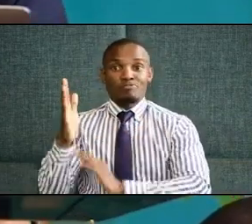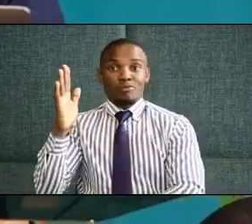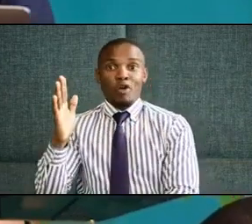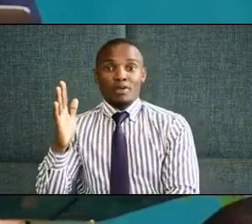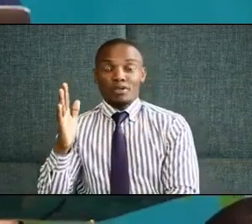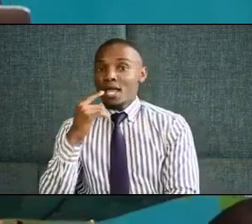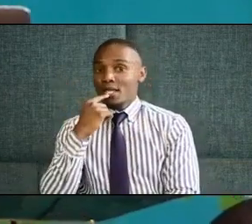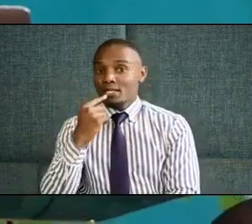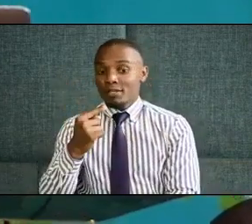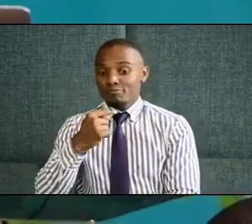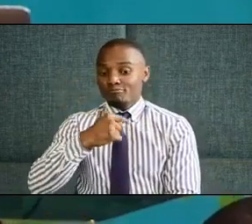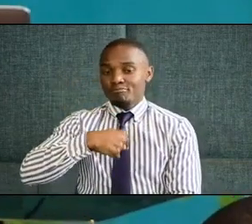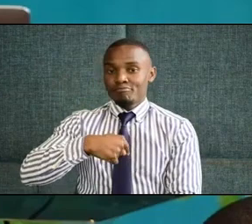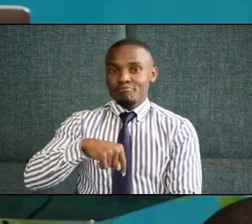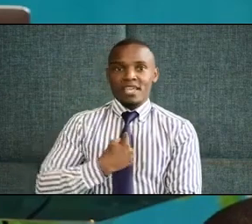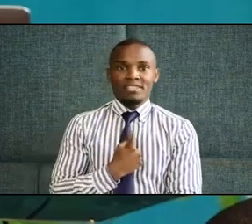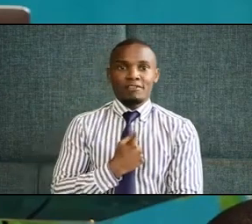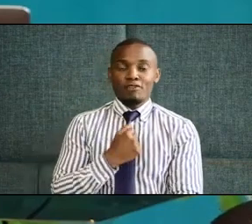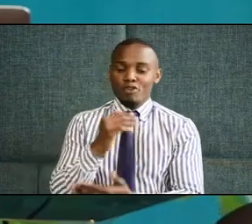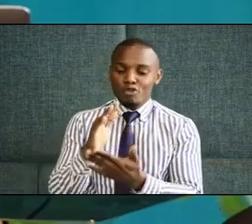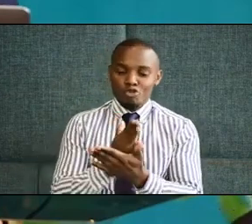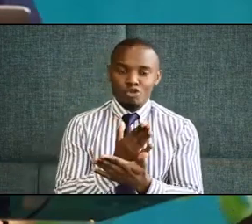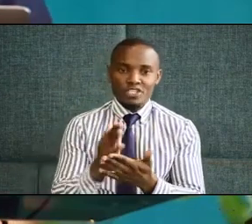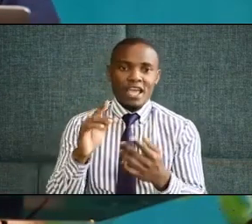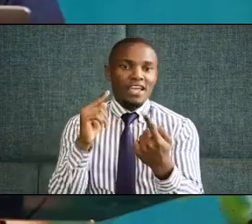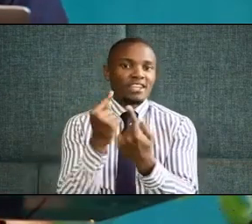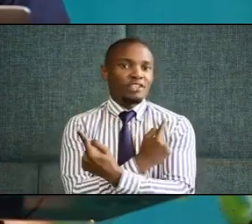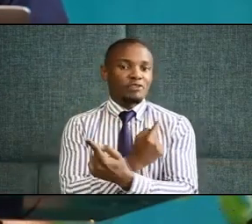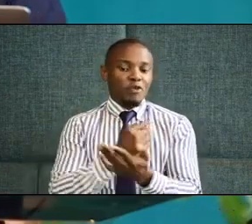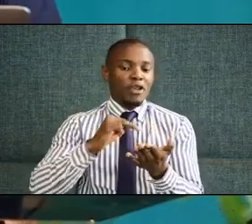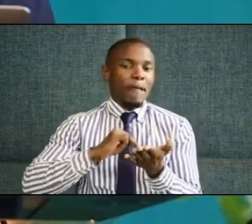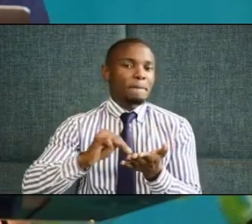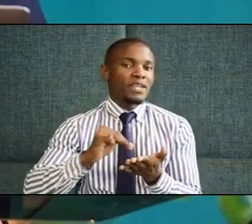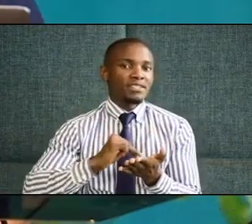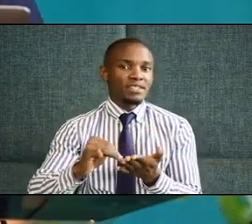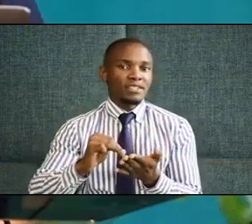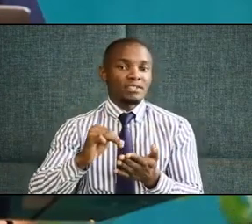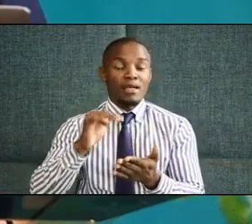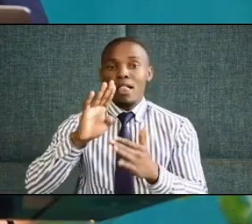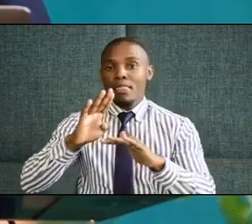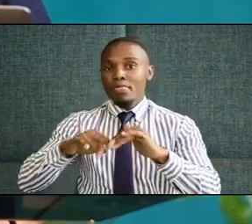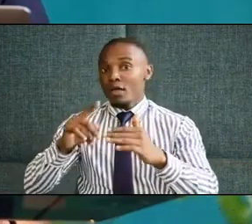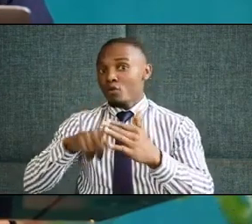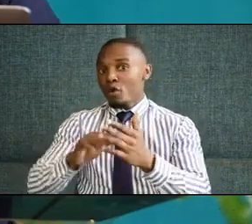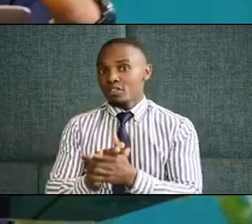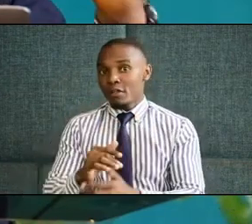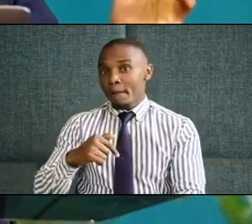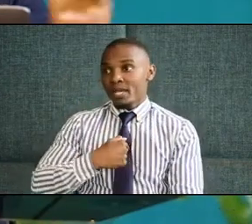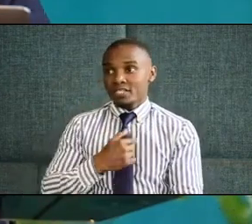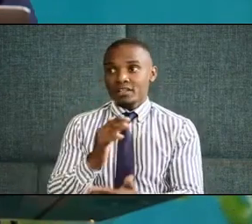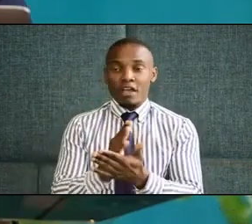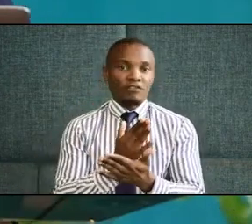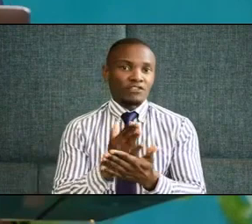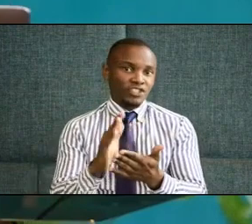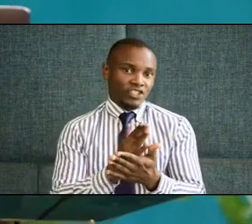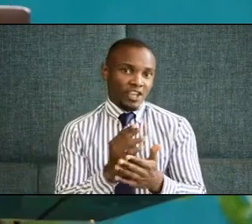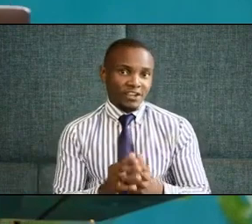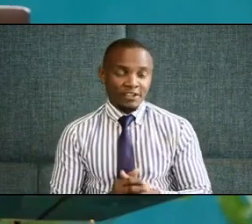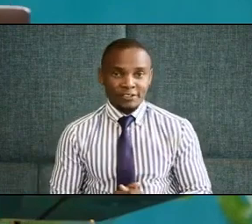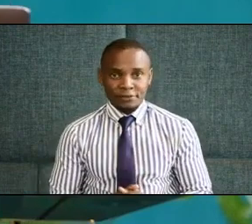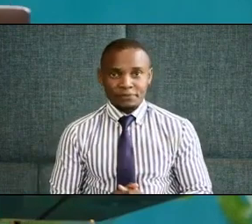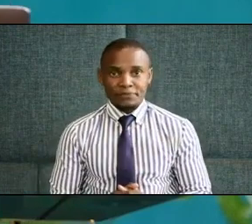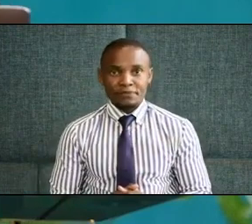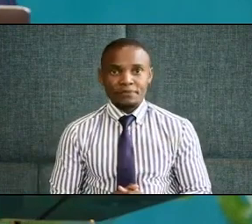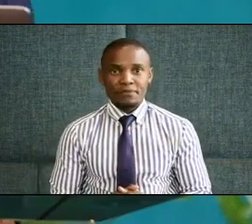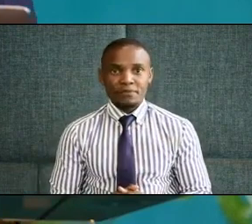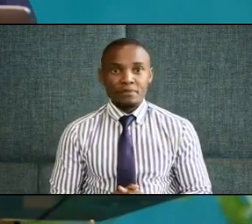me seriously to share a different message than what I had shared with them, for which the posters were